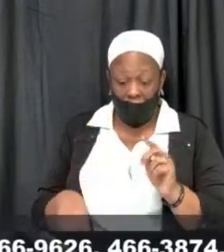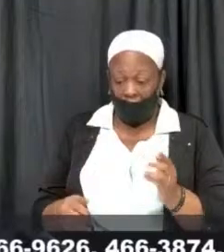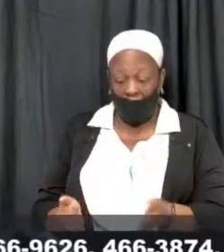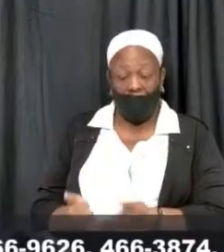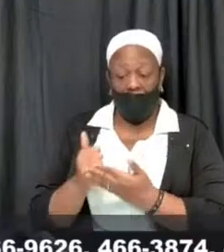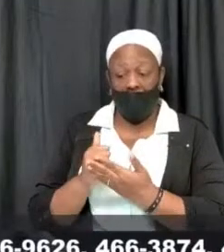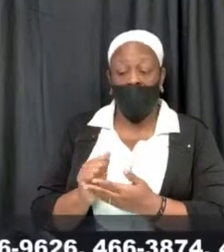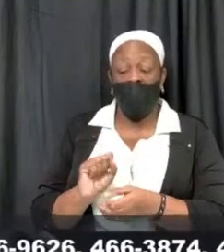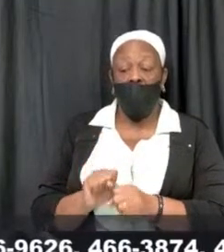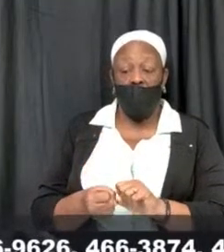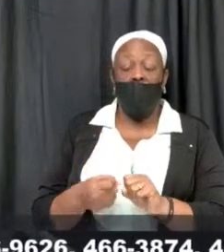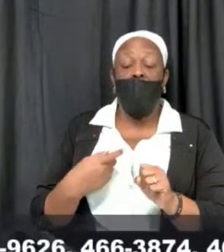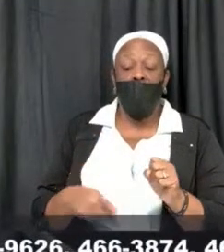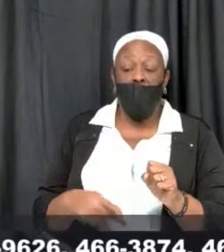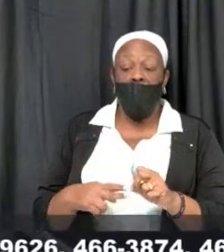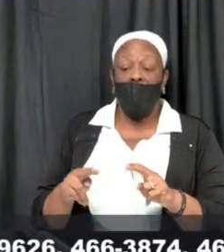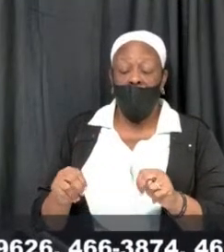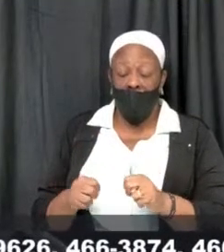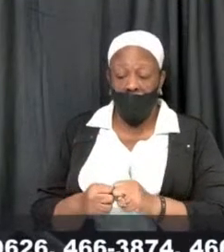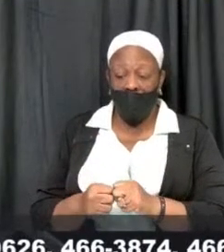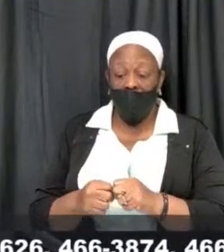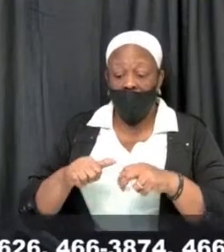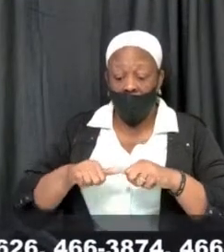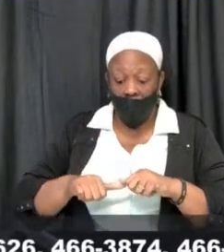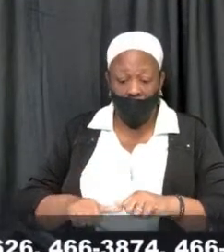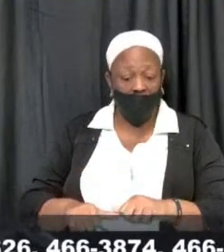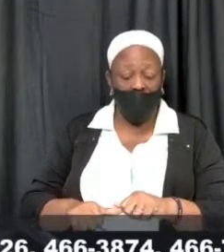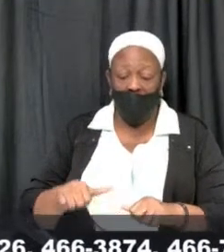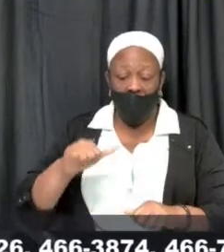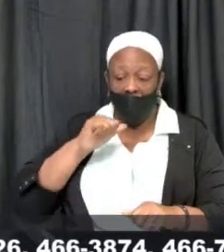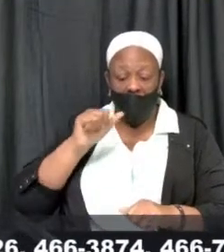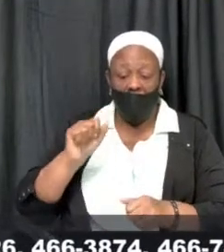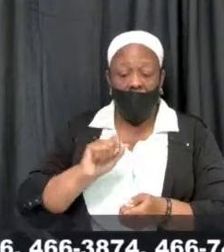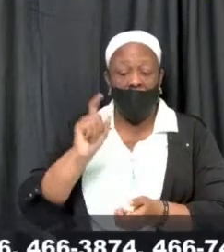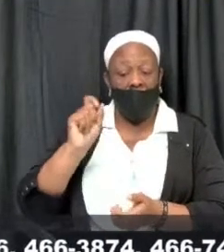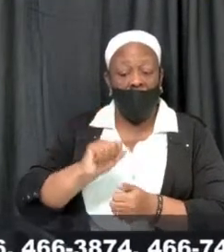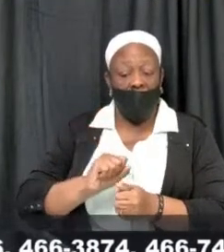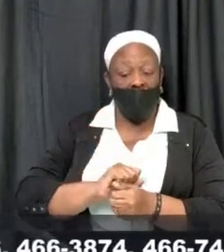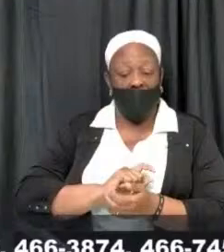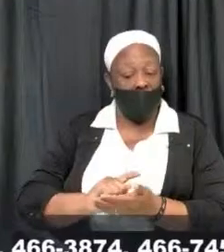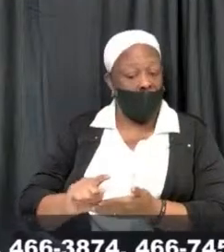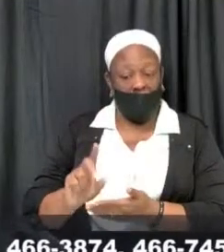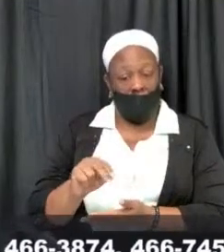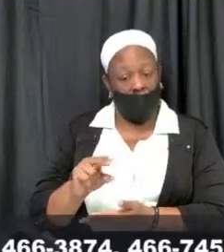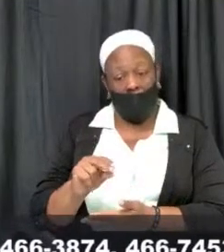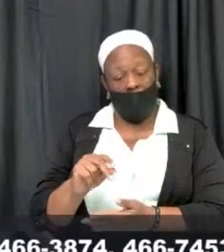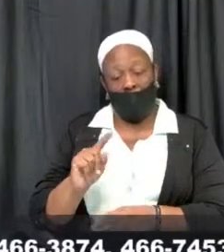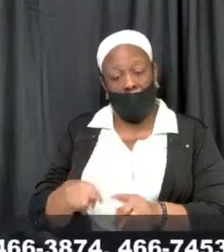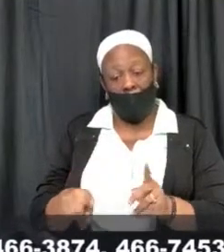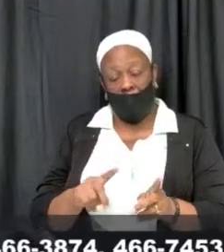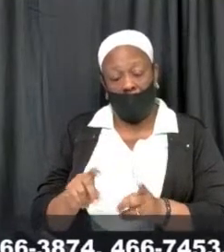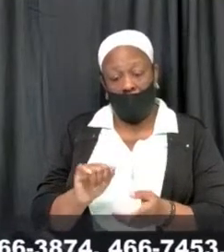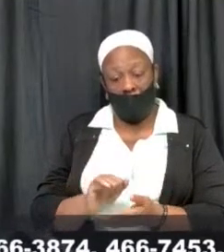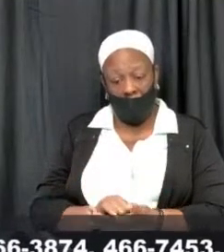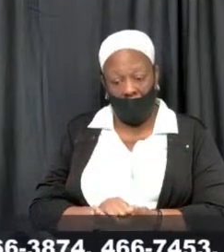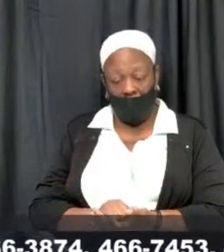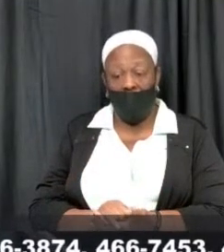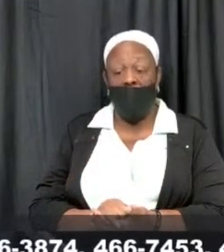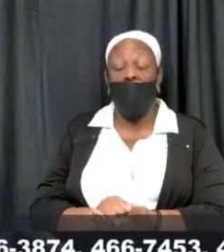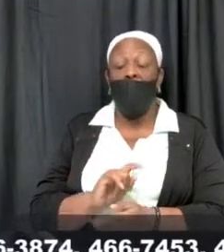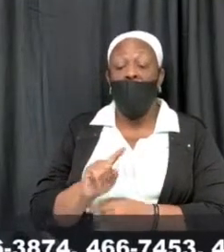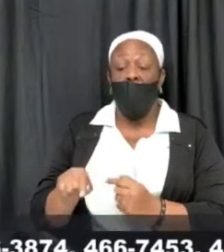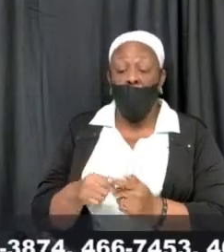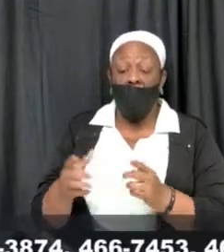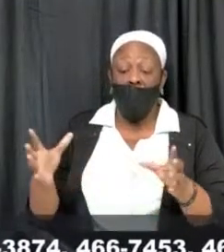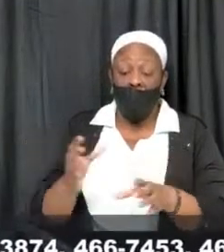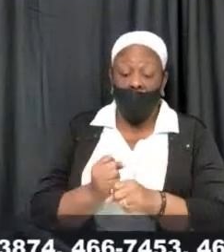continue. Hope it will not be weekly. It will depend on the number of supplies that we gather to send to St. Vincent and the